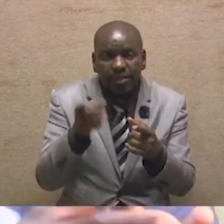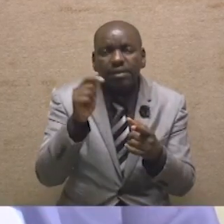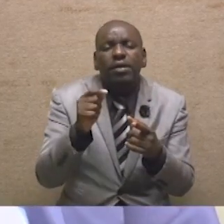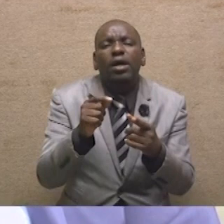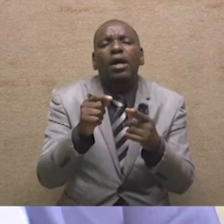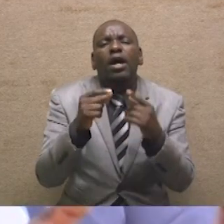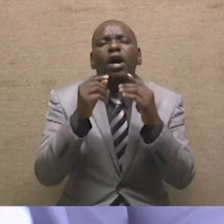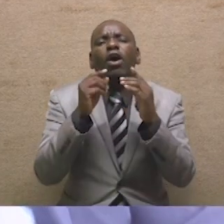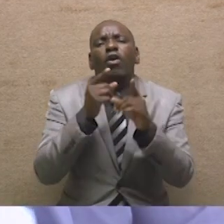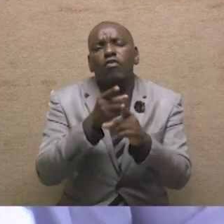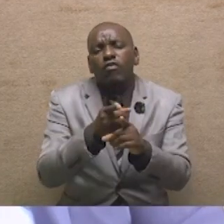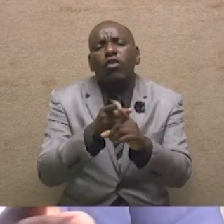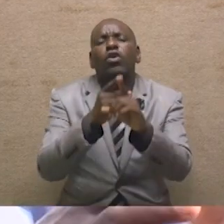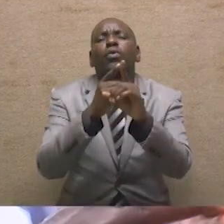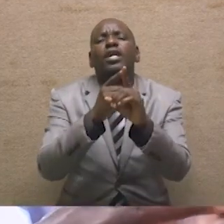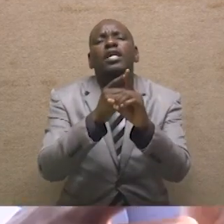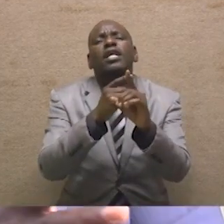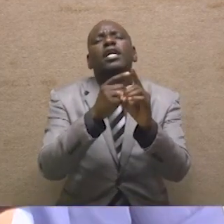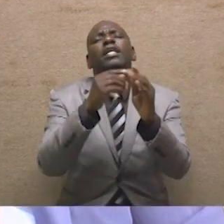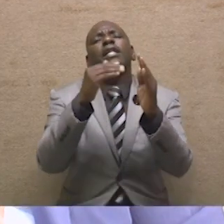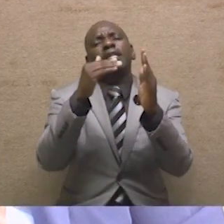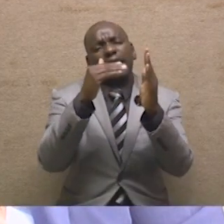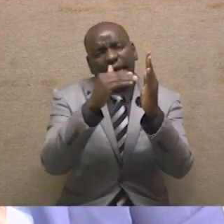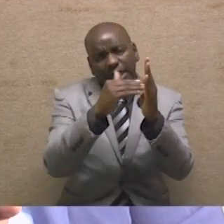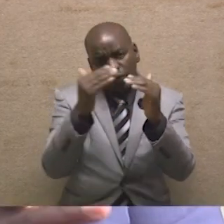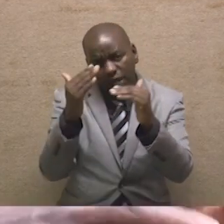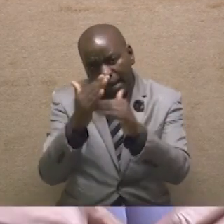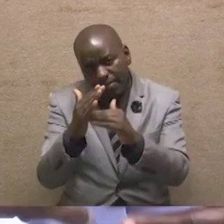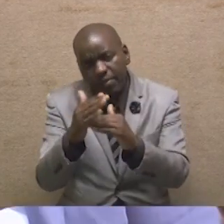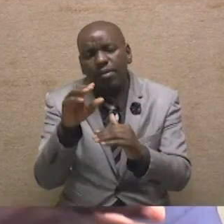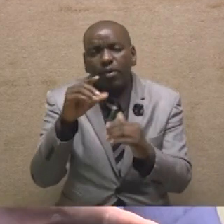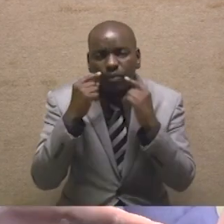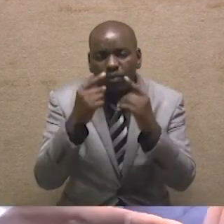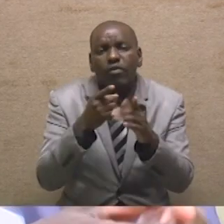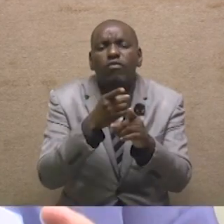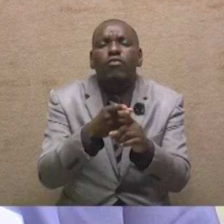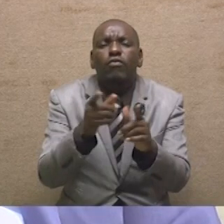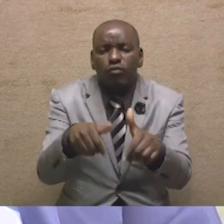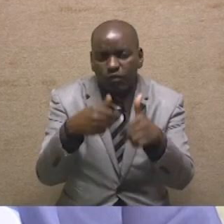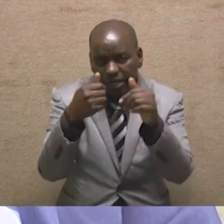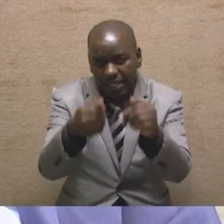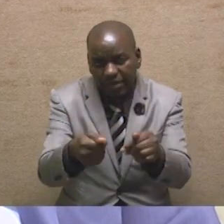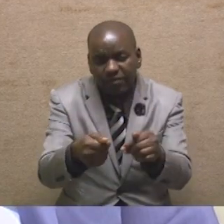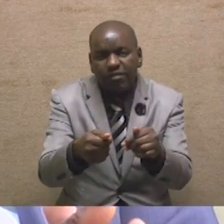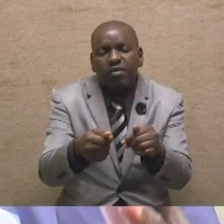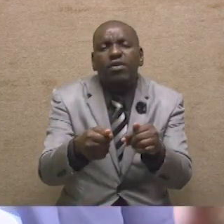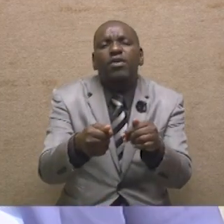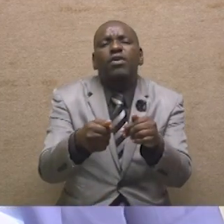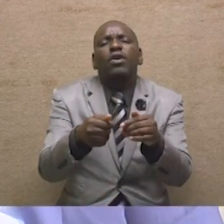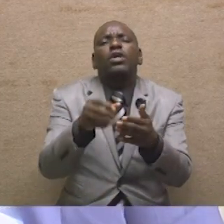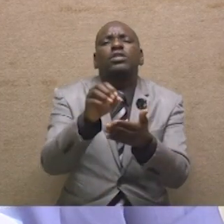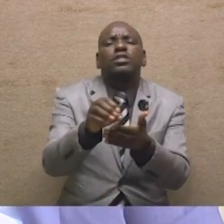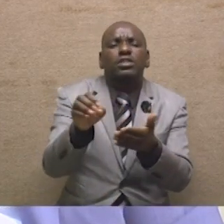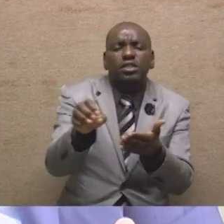curriculum. When you've met those requirements, you then present yourself to the district office